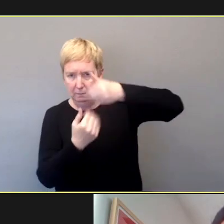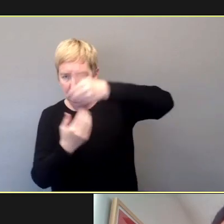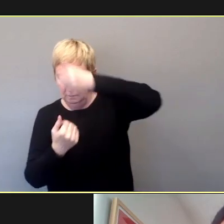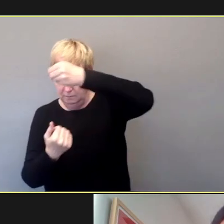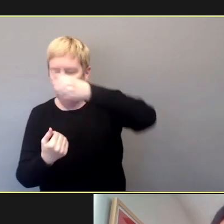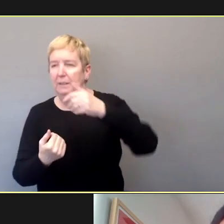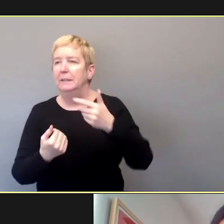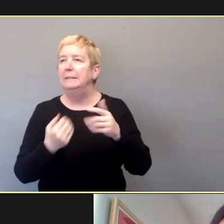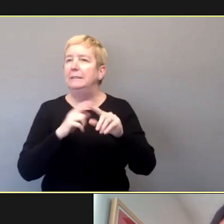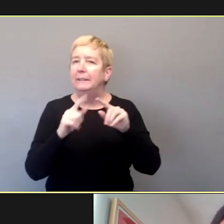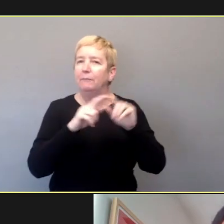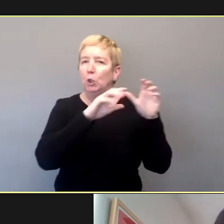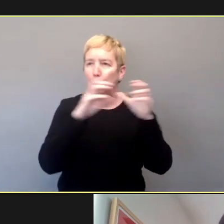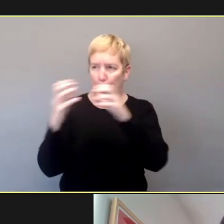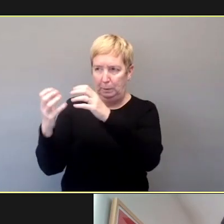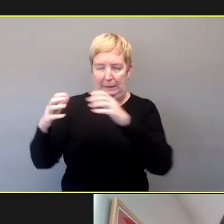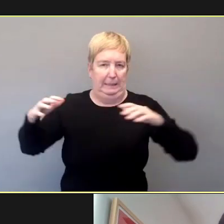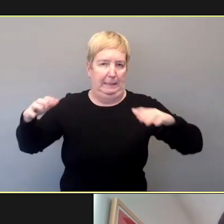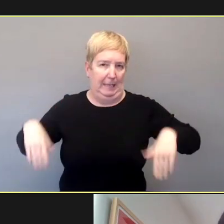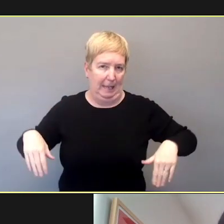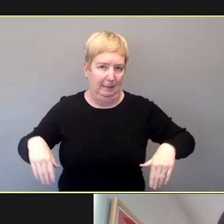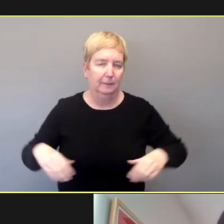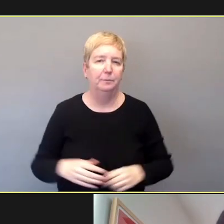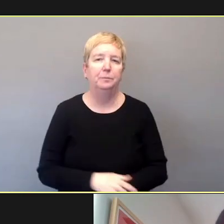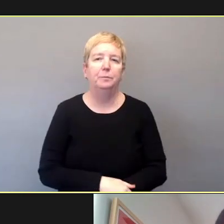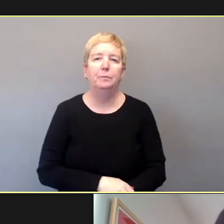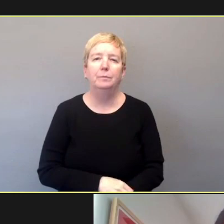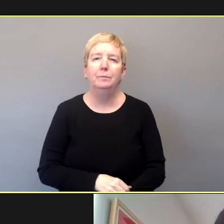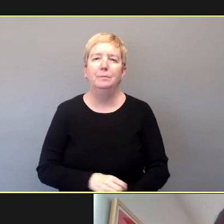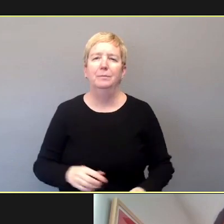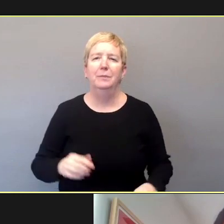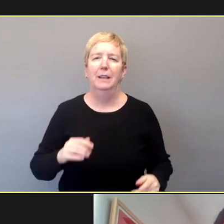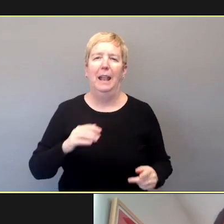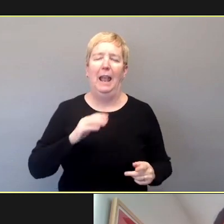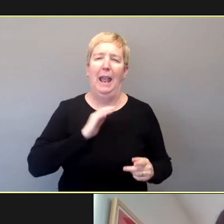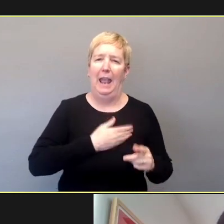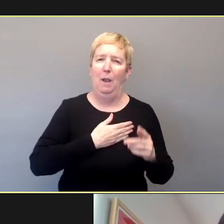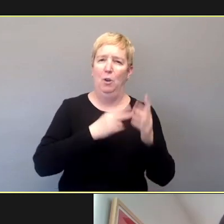yet, just because of the difficulty of the programming. We run it. I